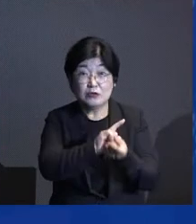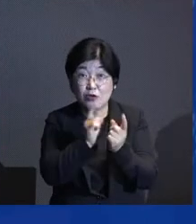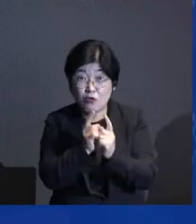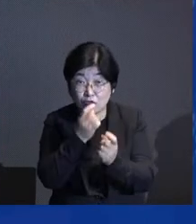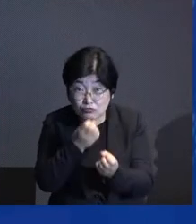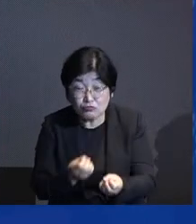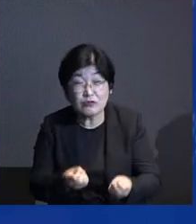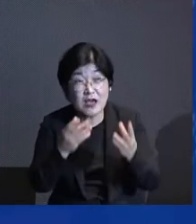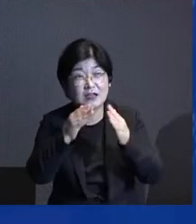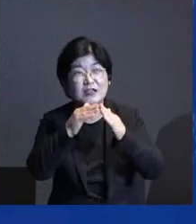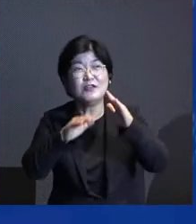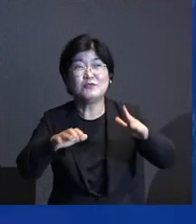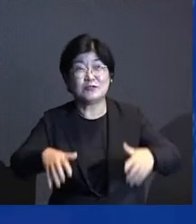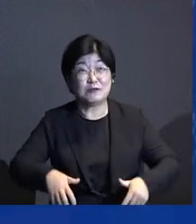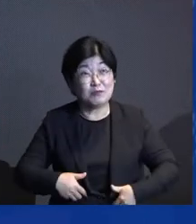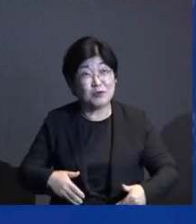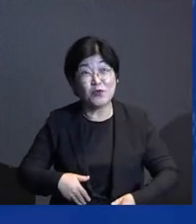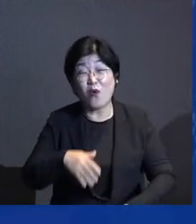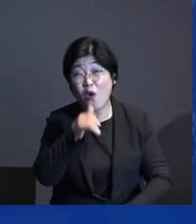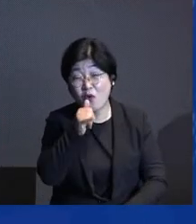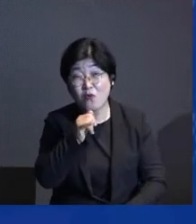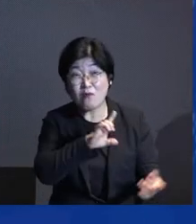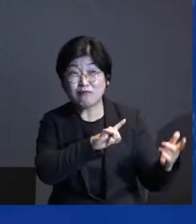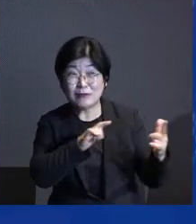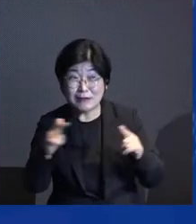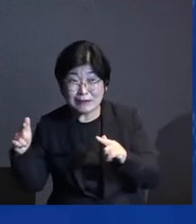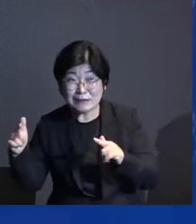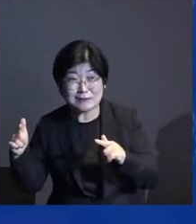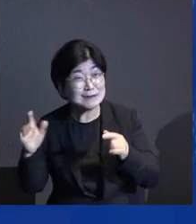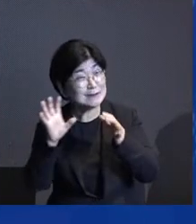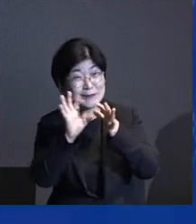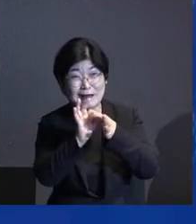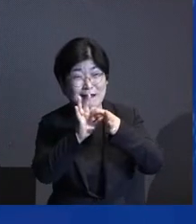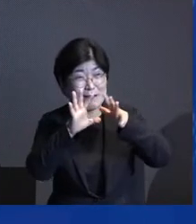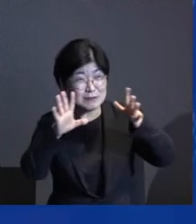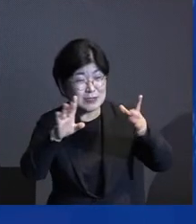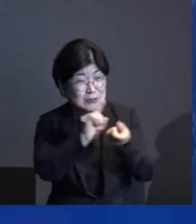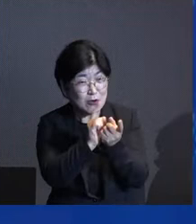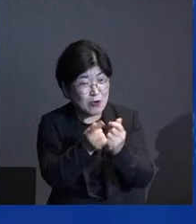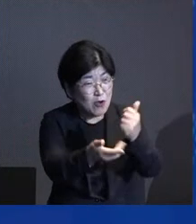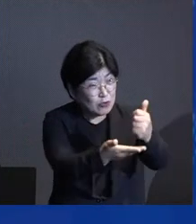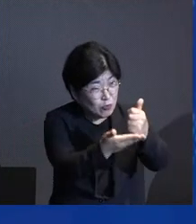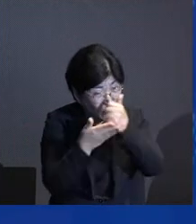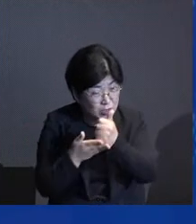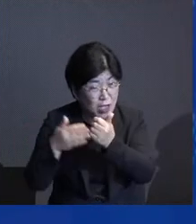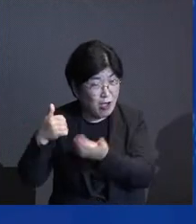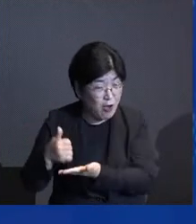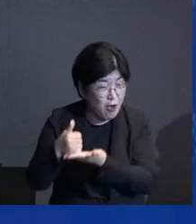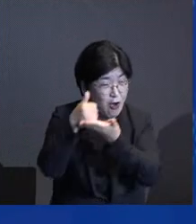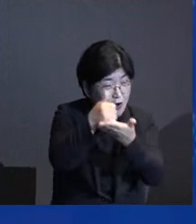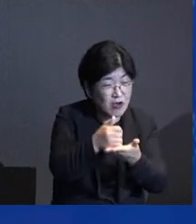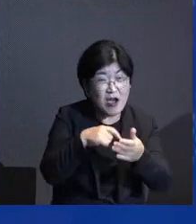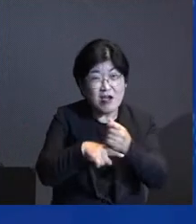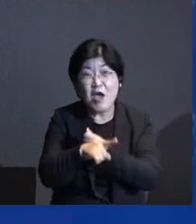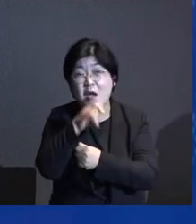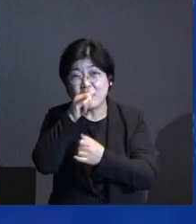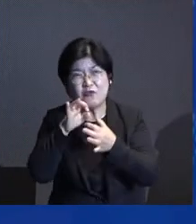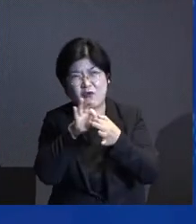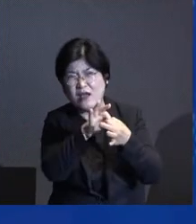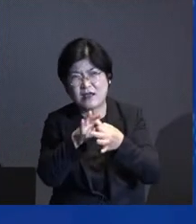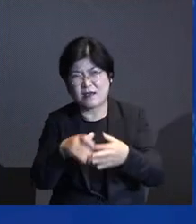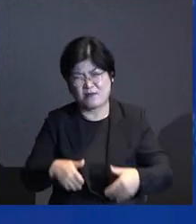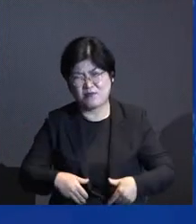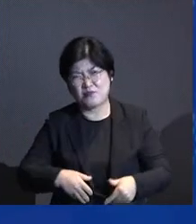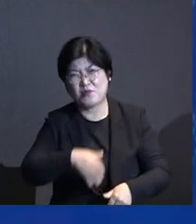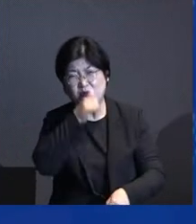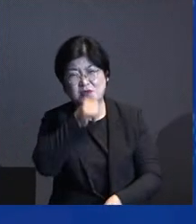invite each of us, regardless of our diversity, to connect meaningfully with each other, contribute our ideas, our talents,